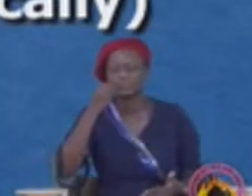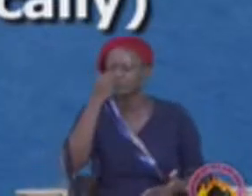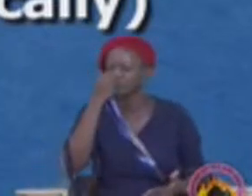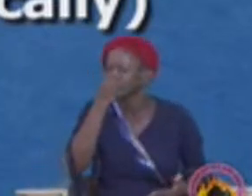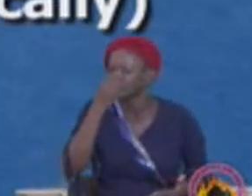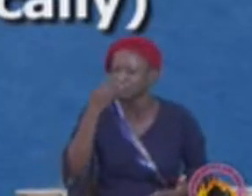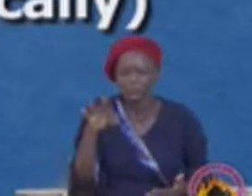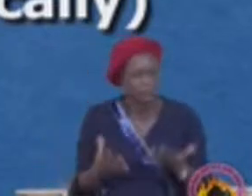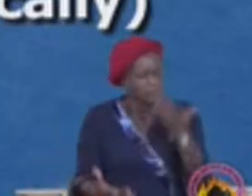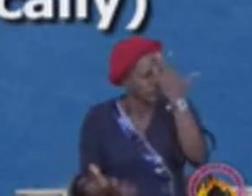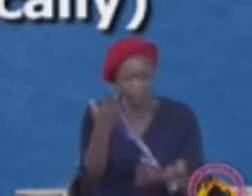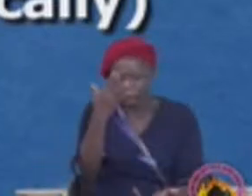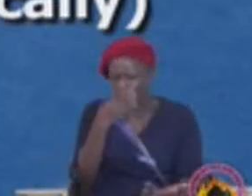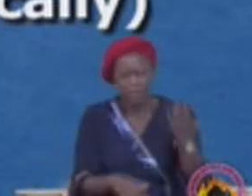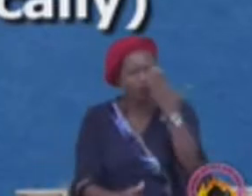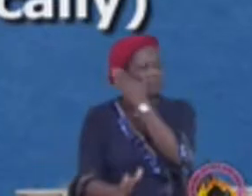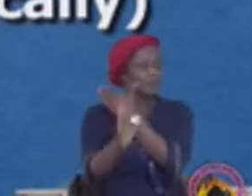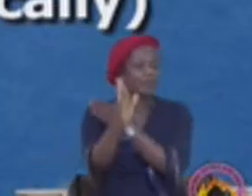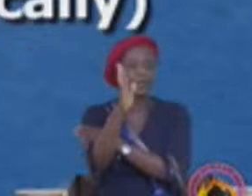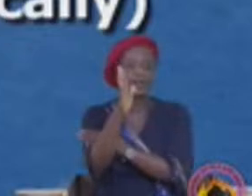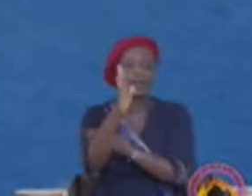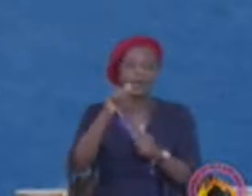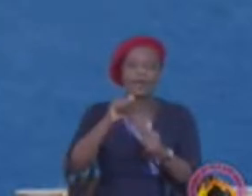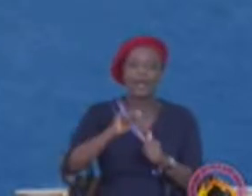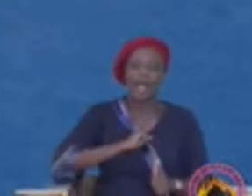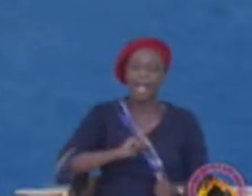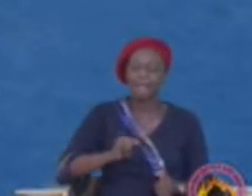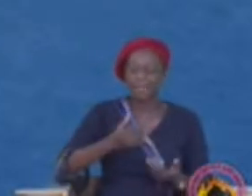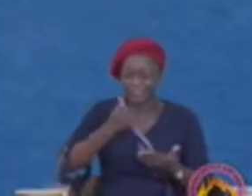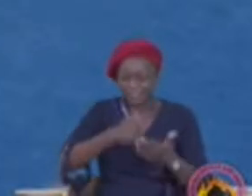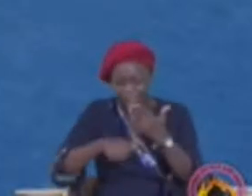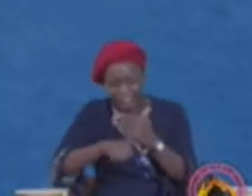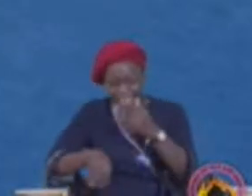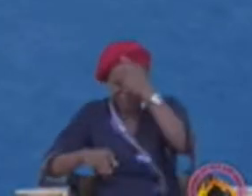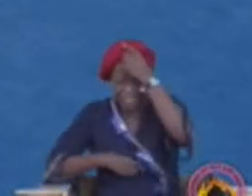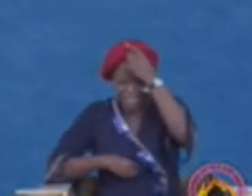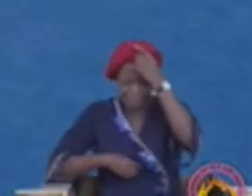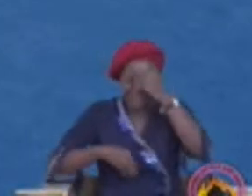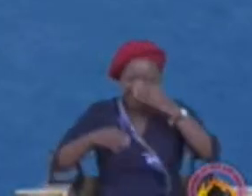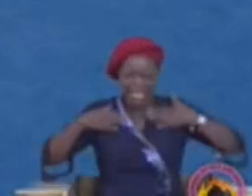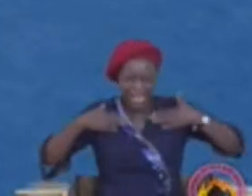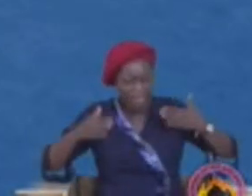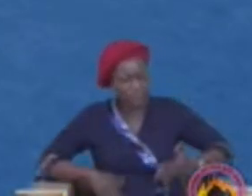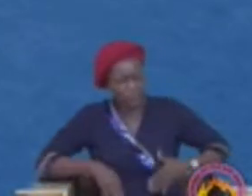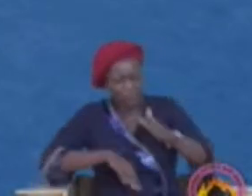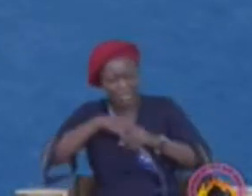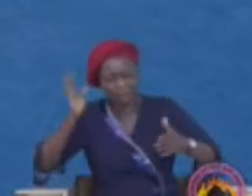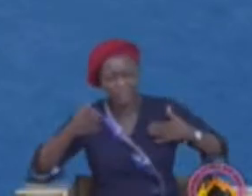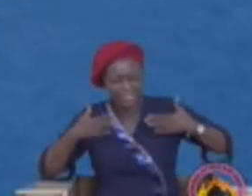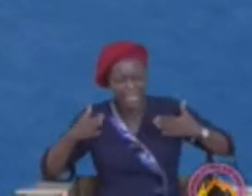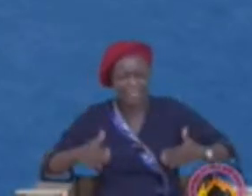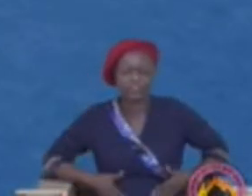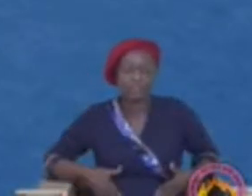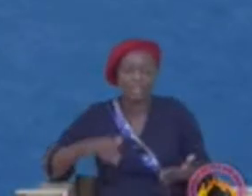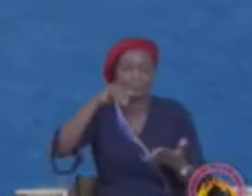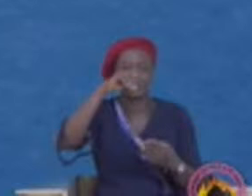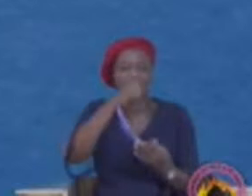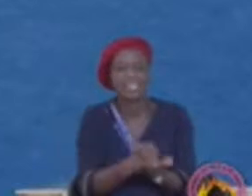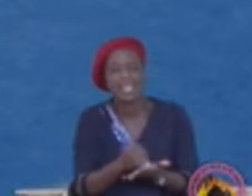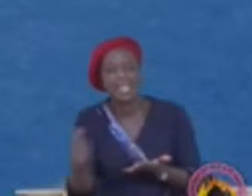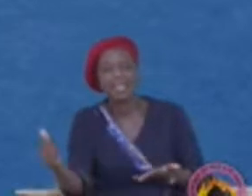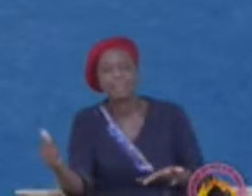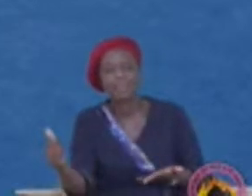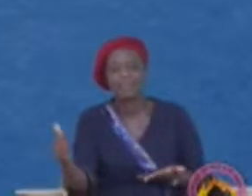of God. And pass out every deposit of infirmity from my body. In the mighty name of Jesus.